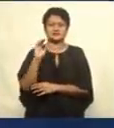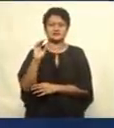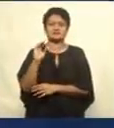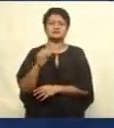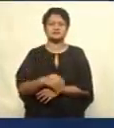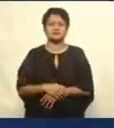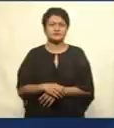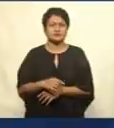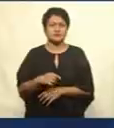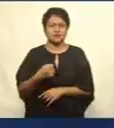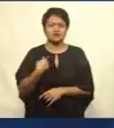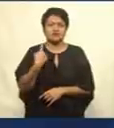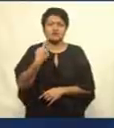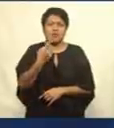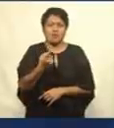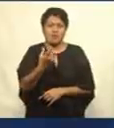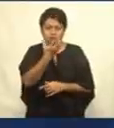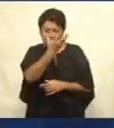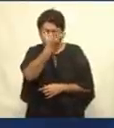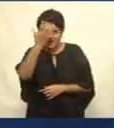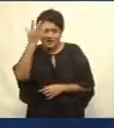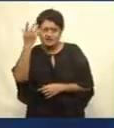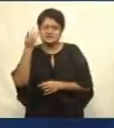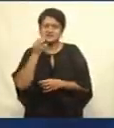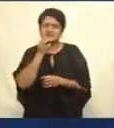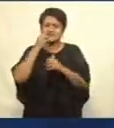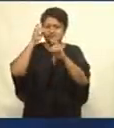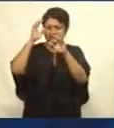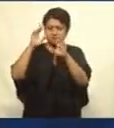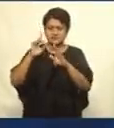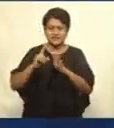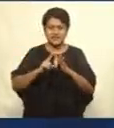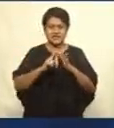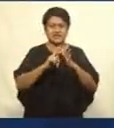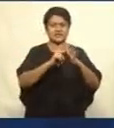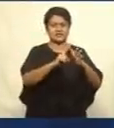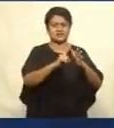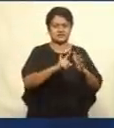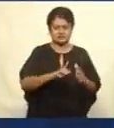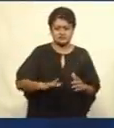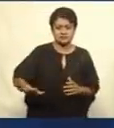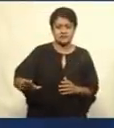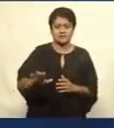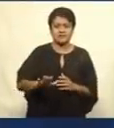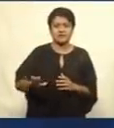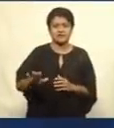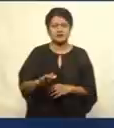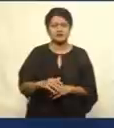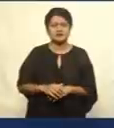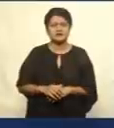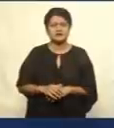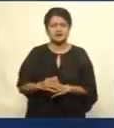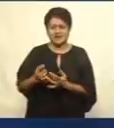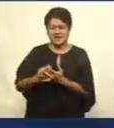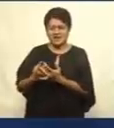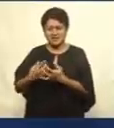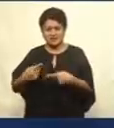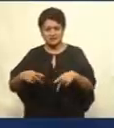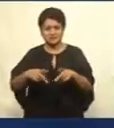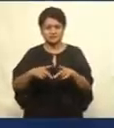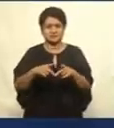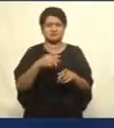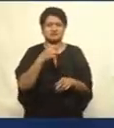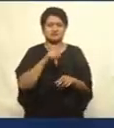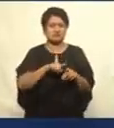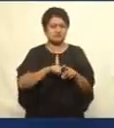The outlook for tomorrow, cloudy periods with brief showers over the eastern parts and the interior of the larger islands. Elsewhere, mostly cloudy conditions